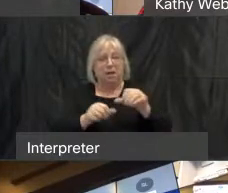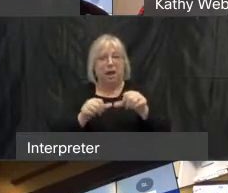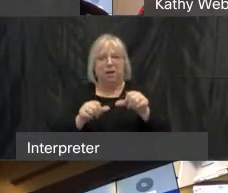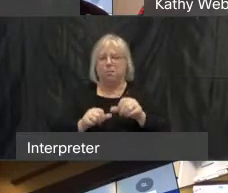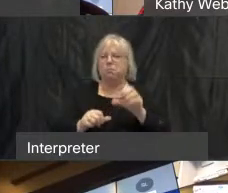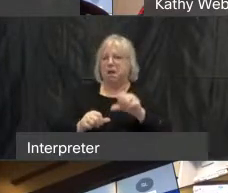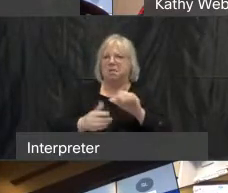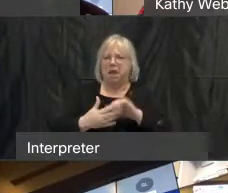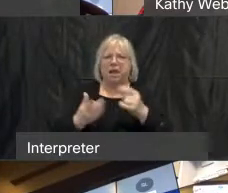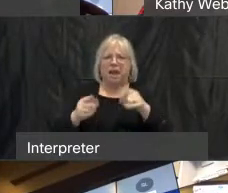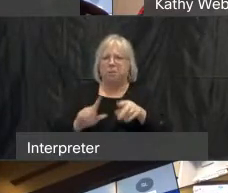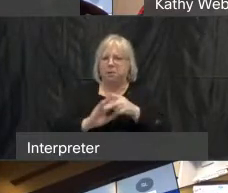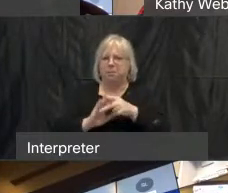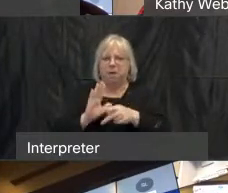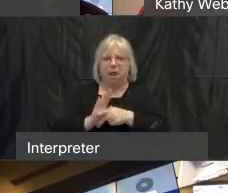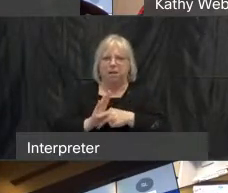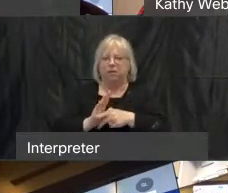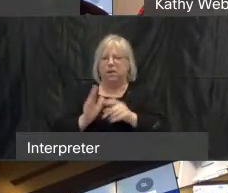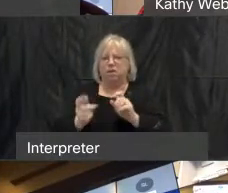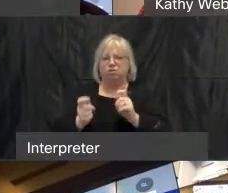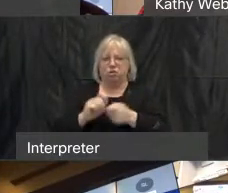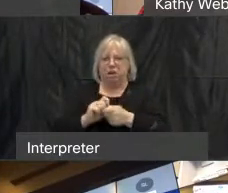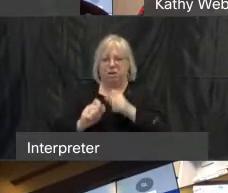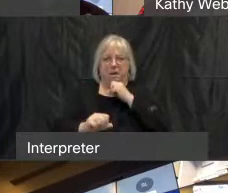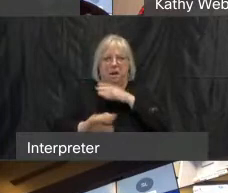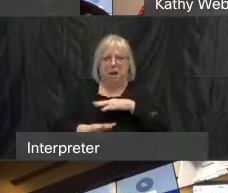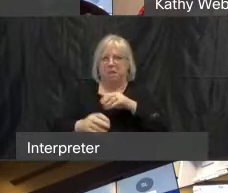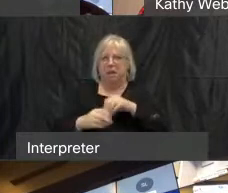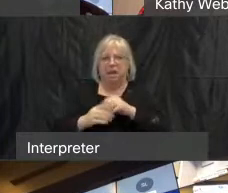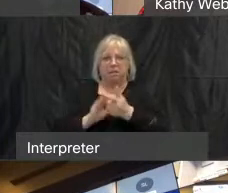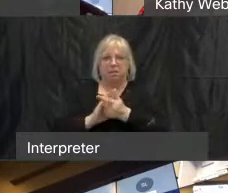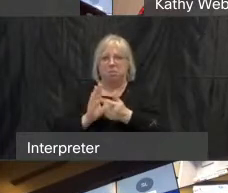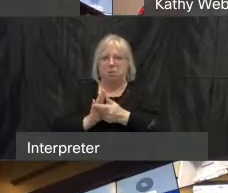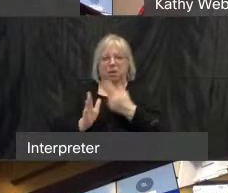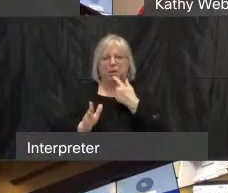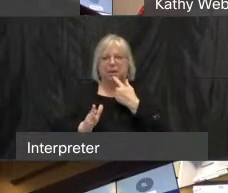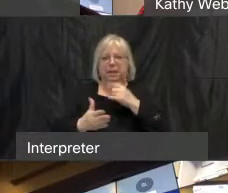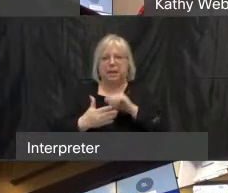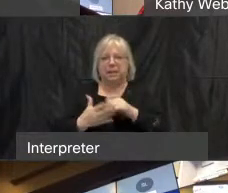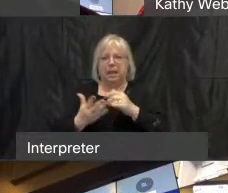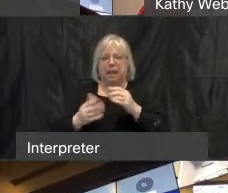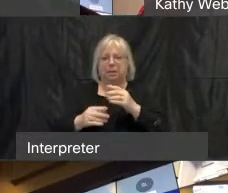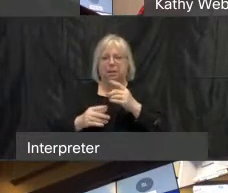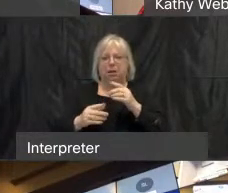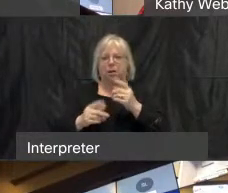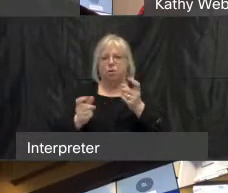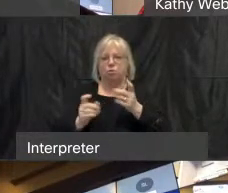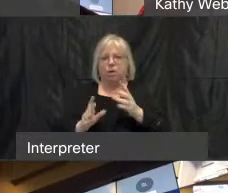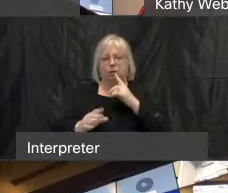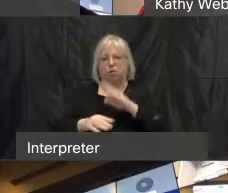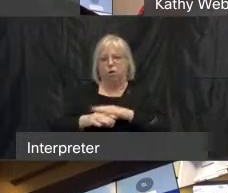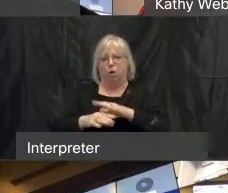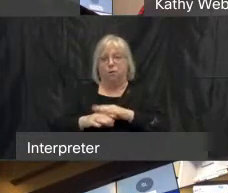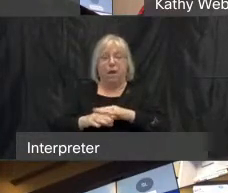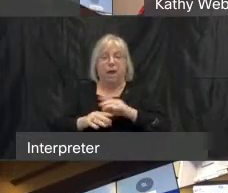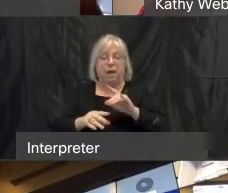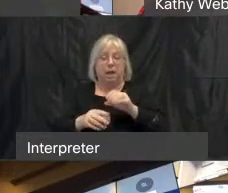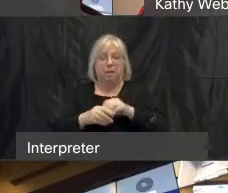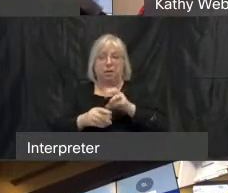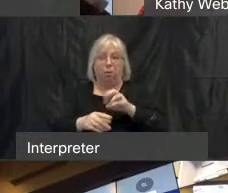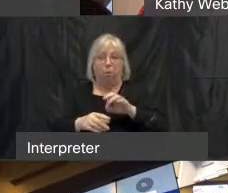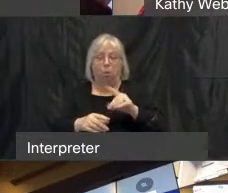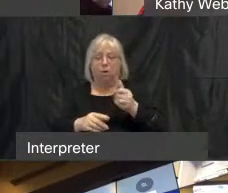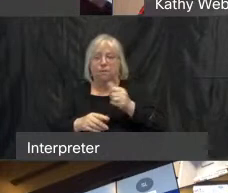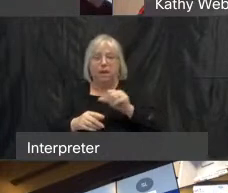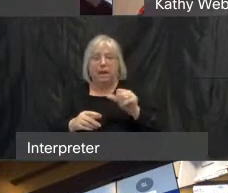change. There's nothing in the laws or ordinances says now that the directors are notified in their ward of any